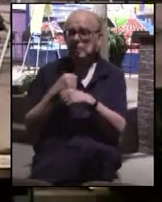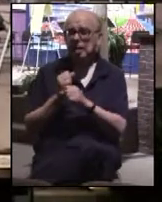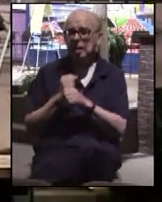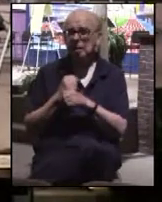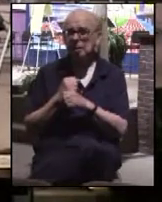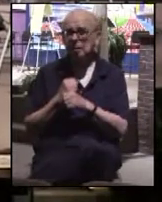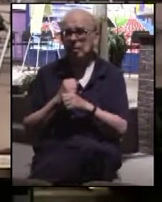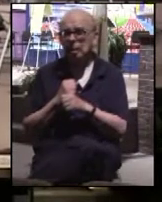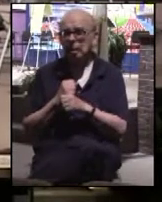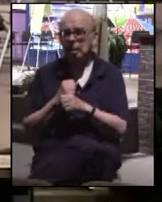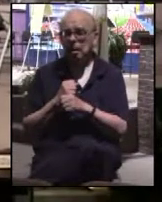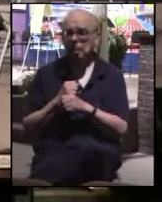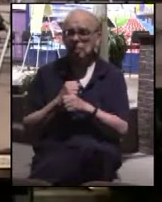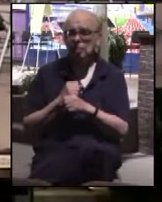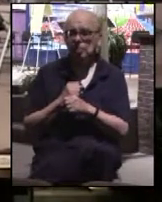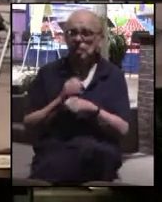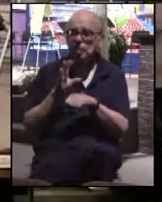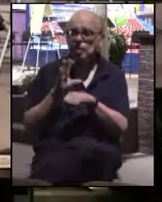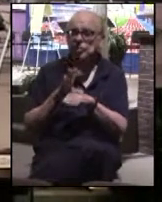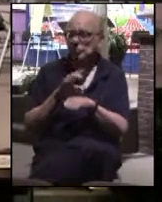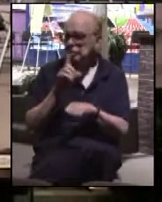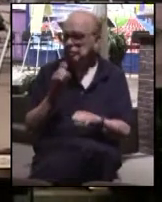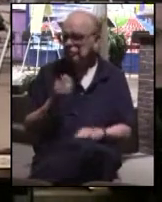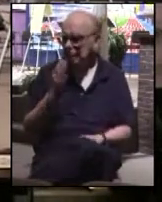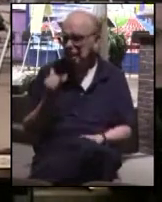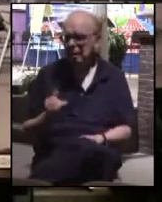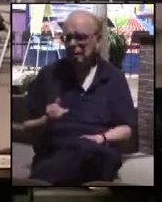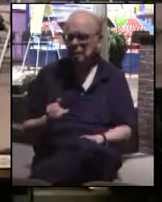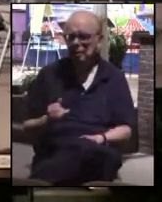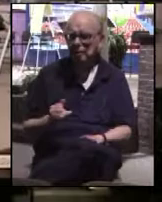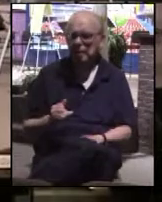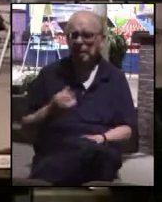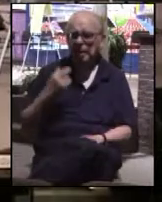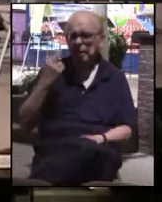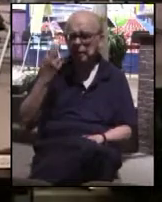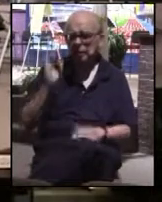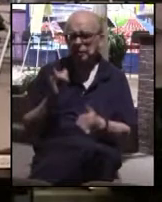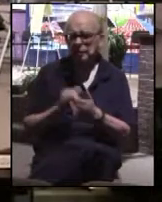create the church and what was the reason